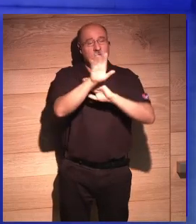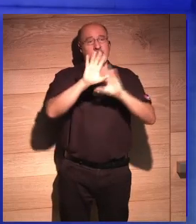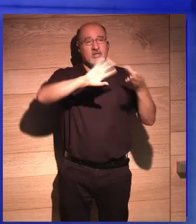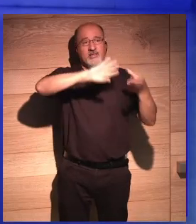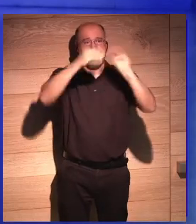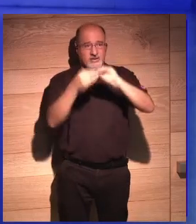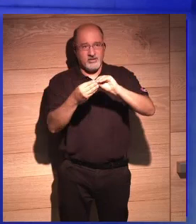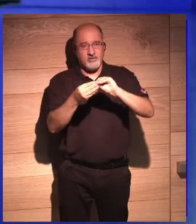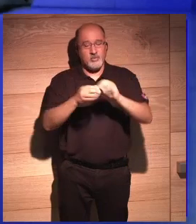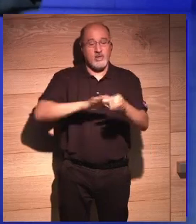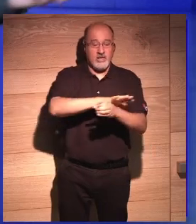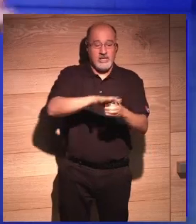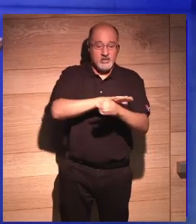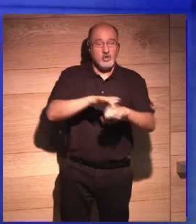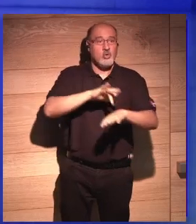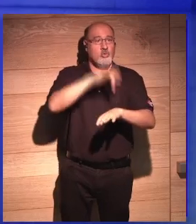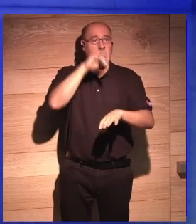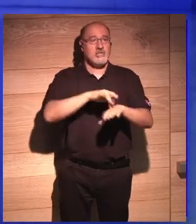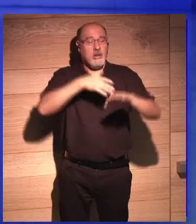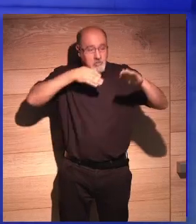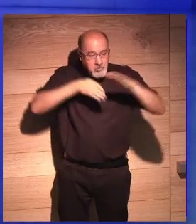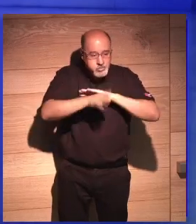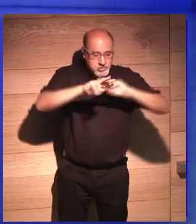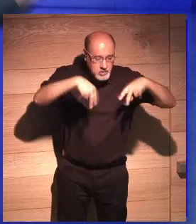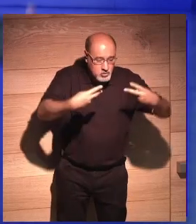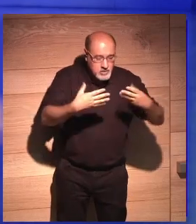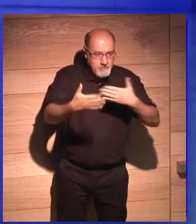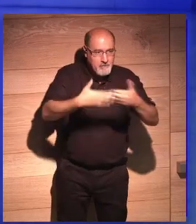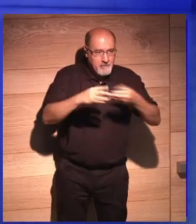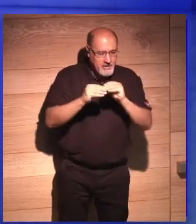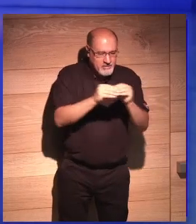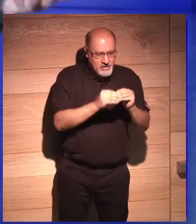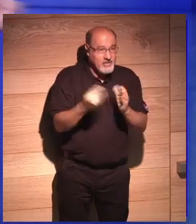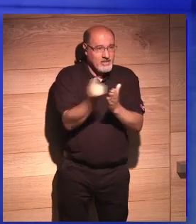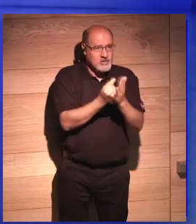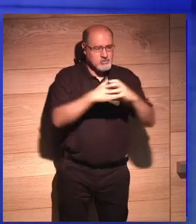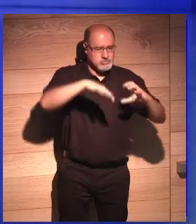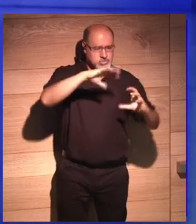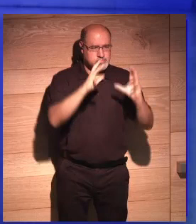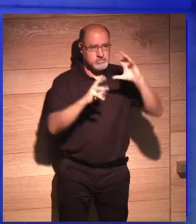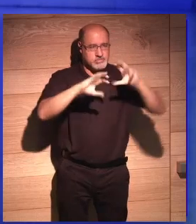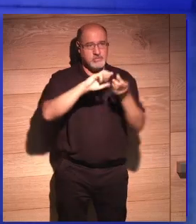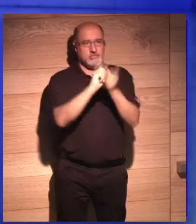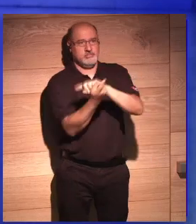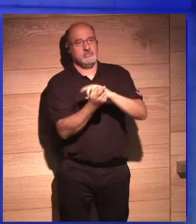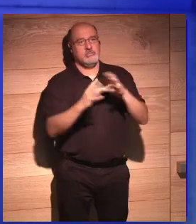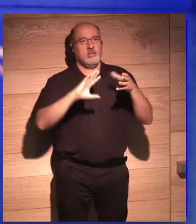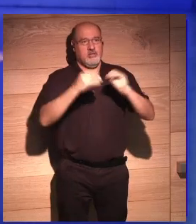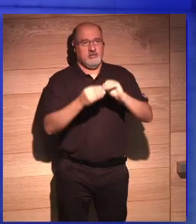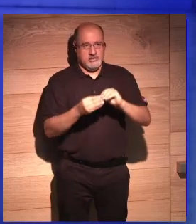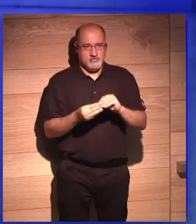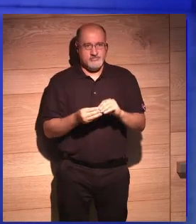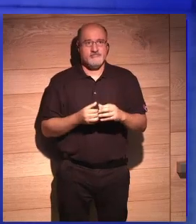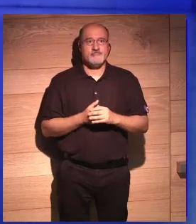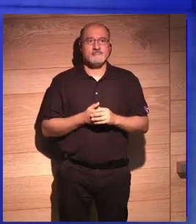to manipulate the LiDAR data and animate it and inject life into it and inject